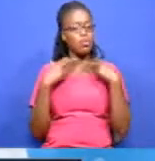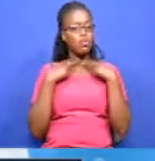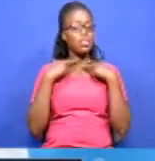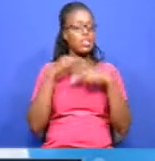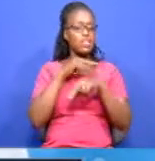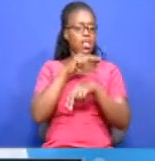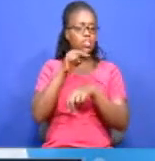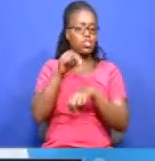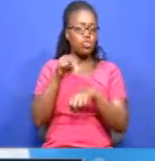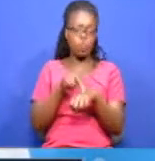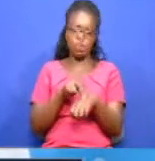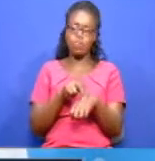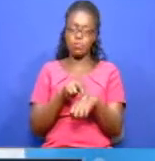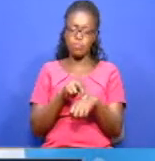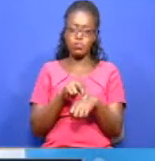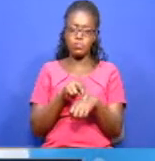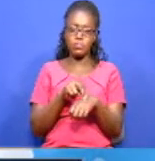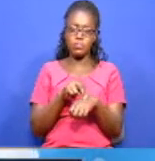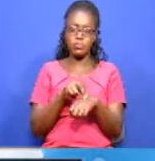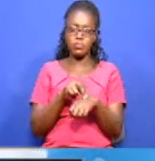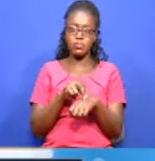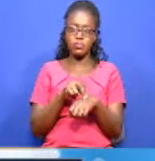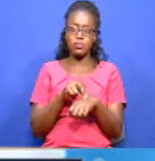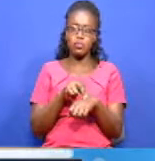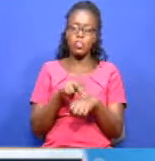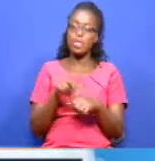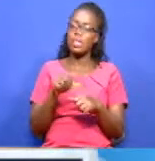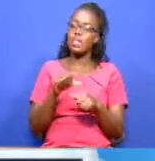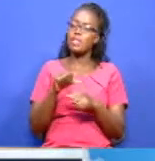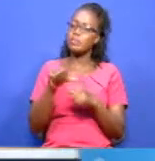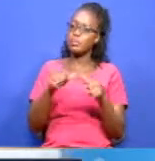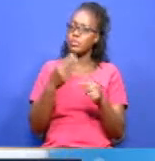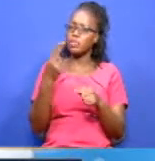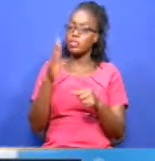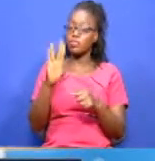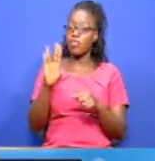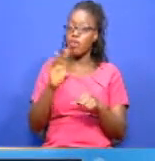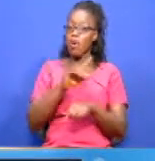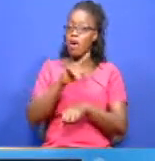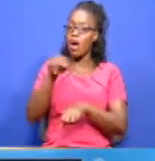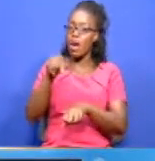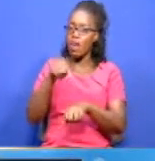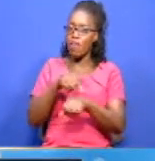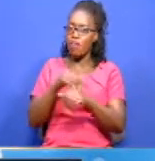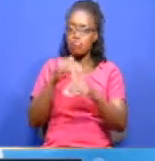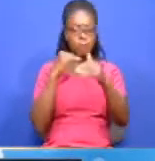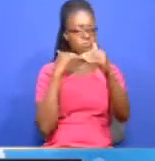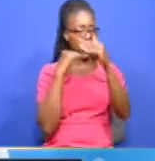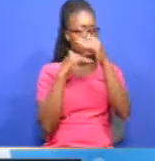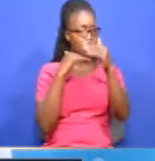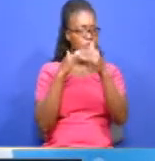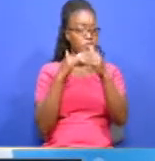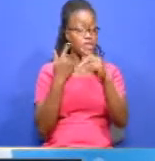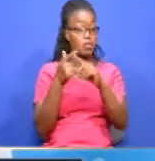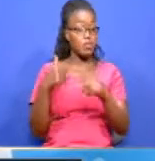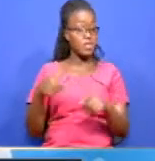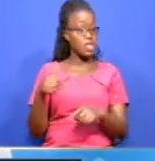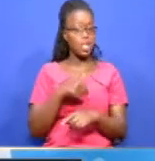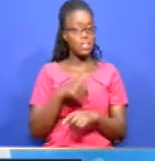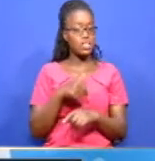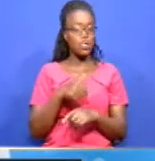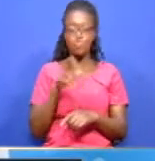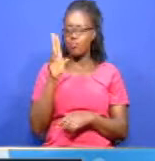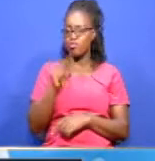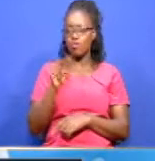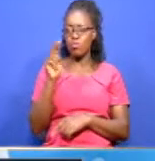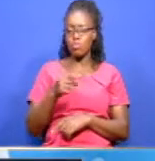lockdown. That is almost a 24-hour curfew kind of an arrangement. We have not reached there. And we don't want to